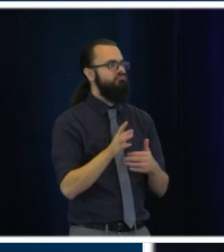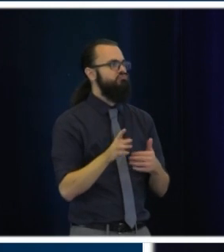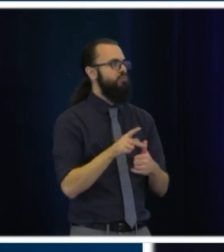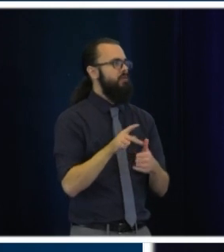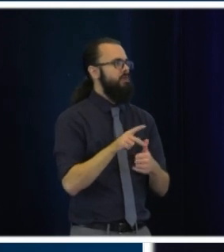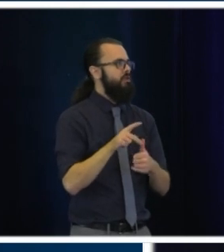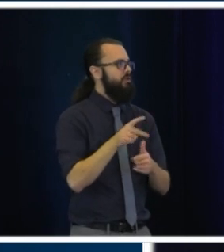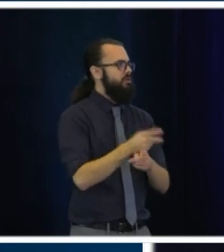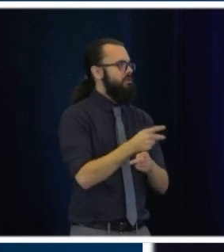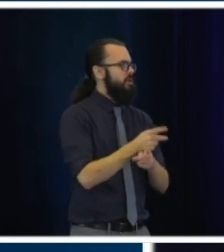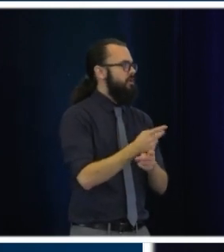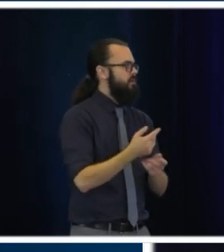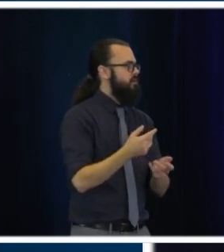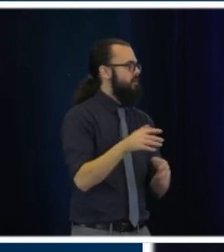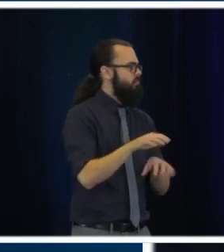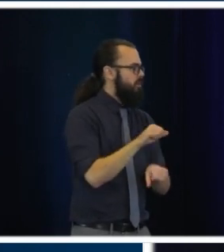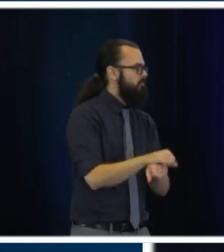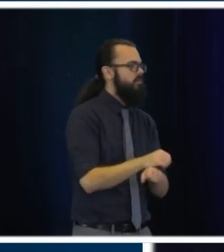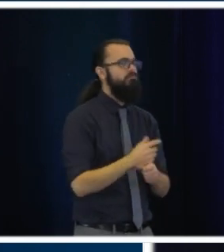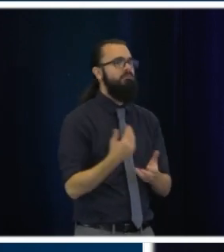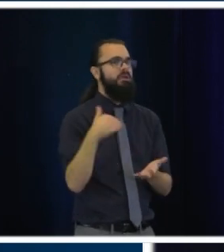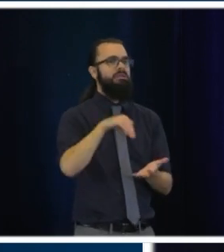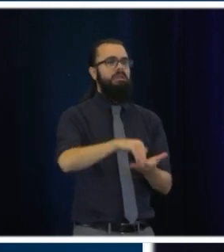around 5,